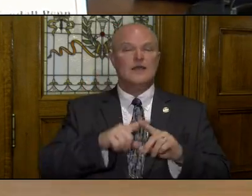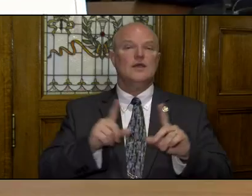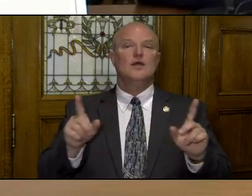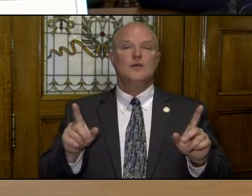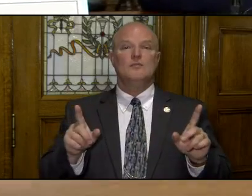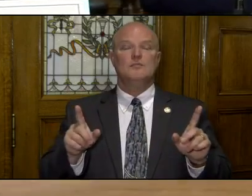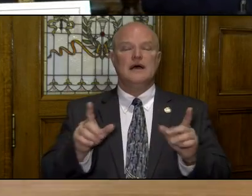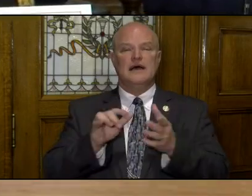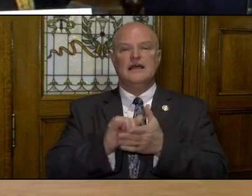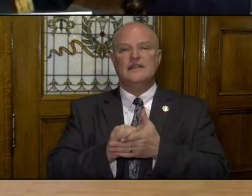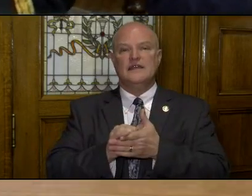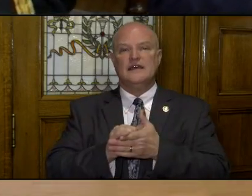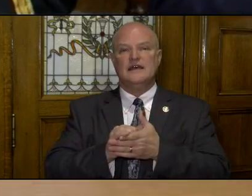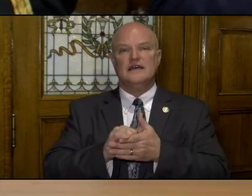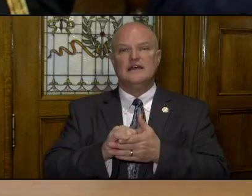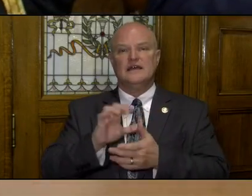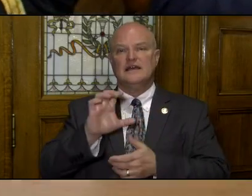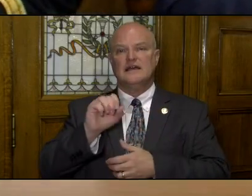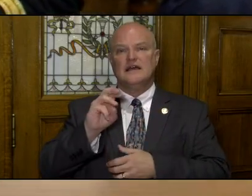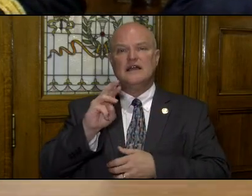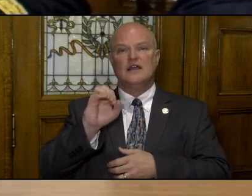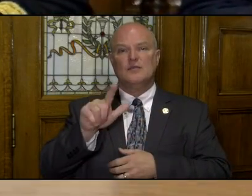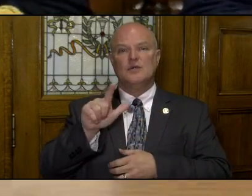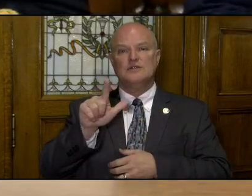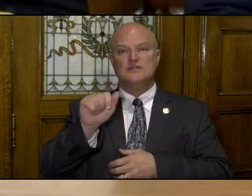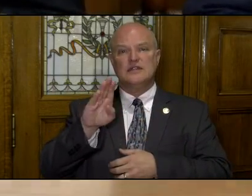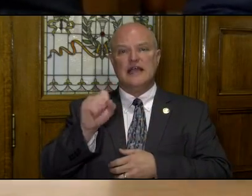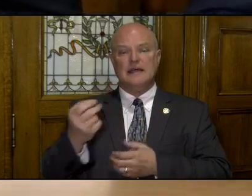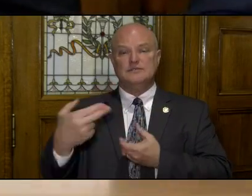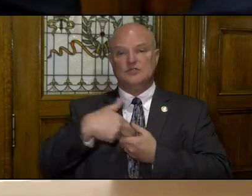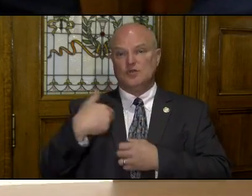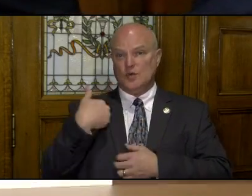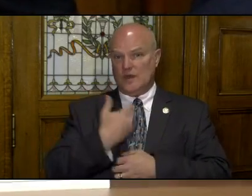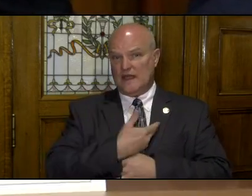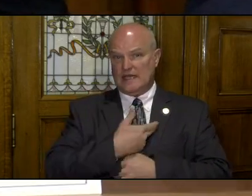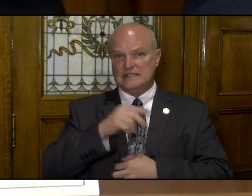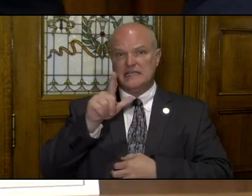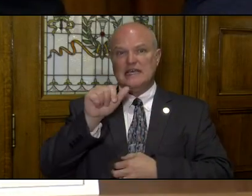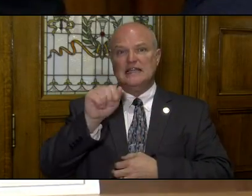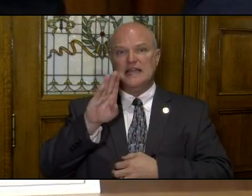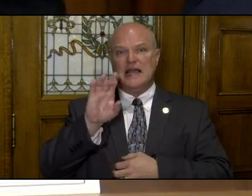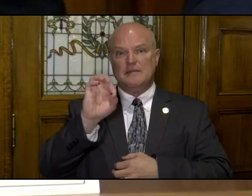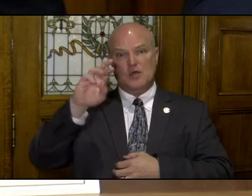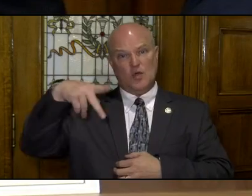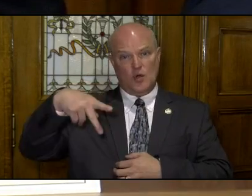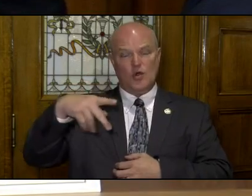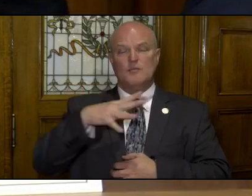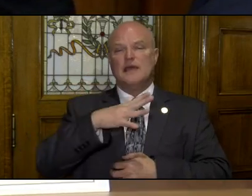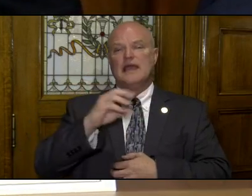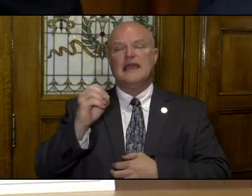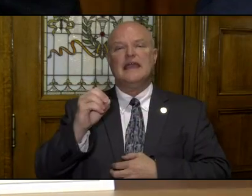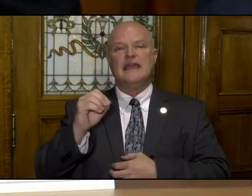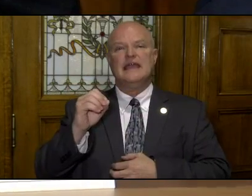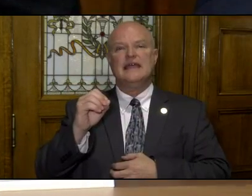But the commercial labs are coming on board. LabCorp, for example,